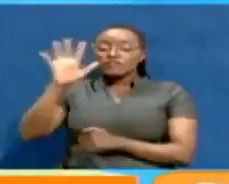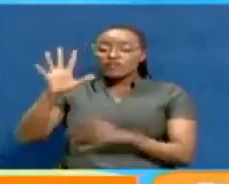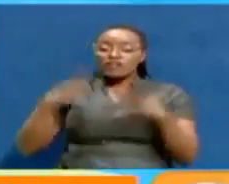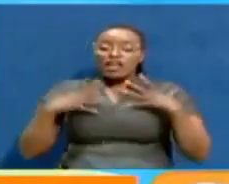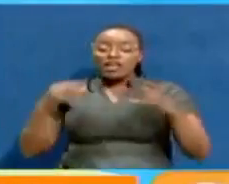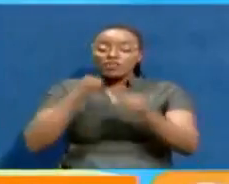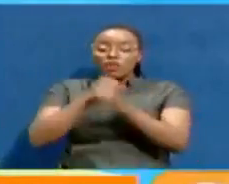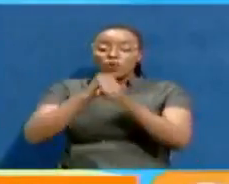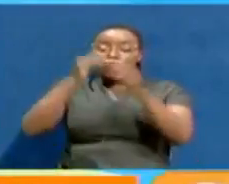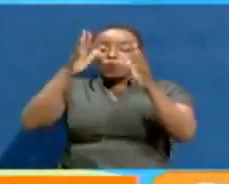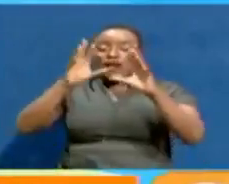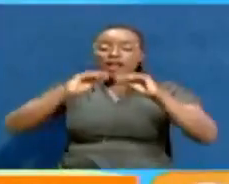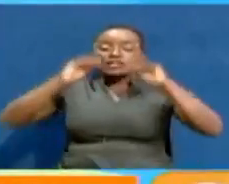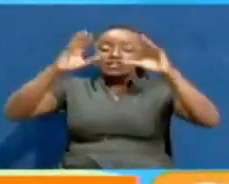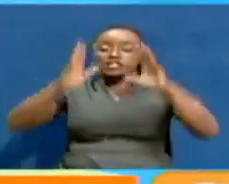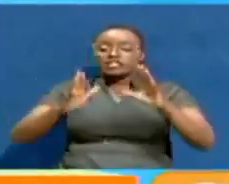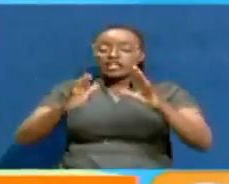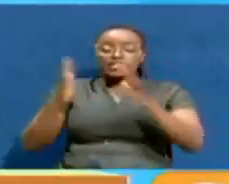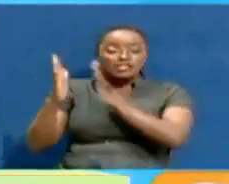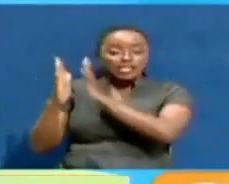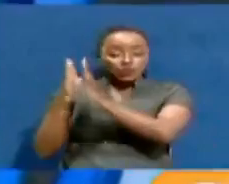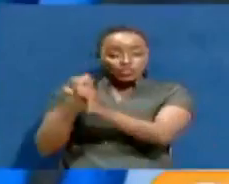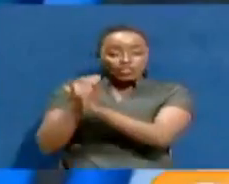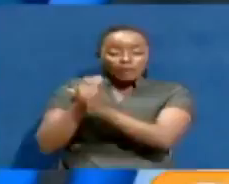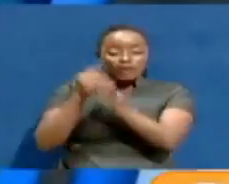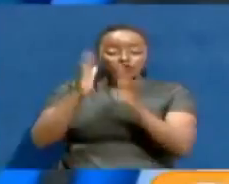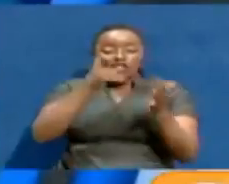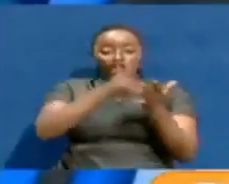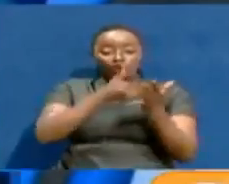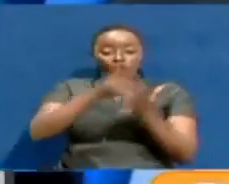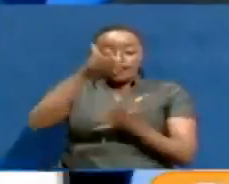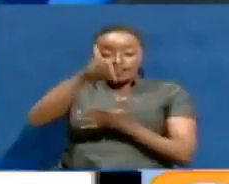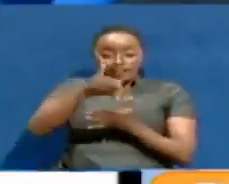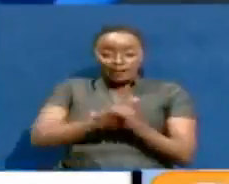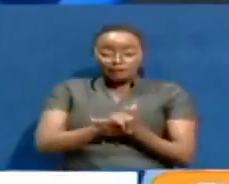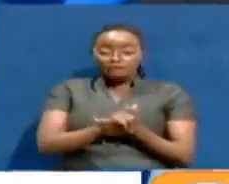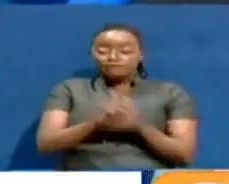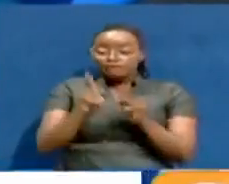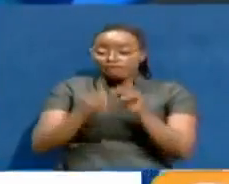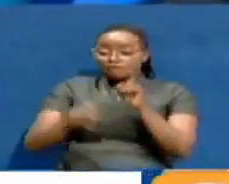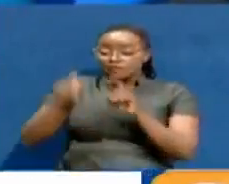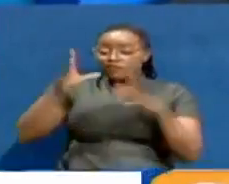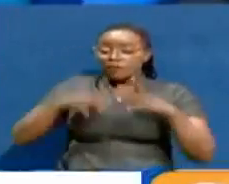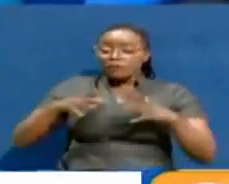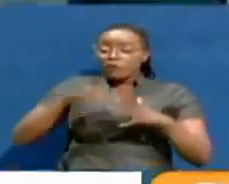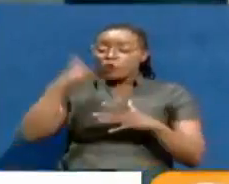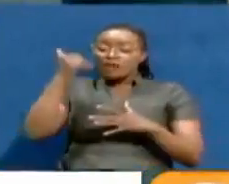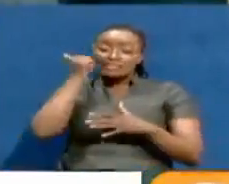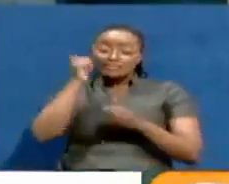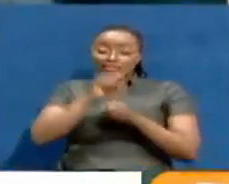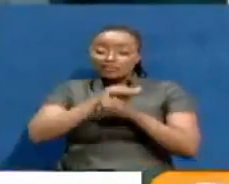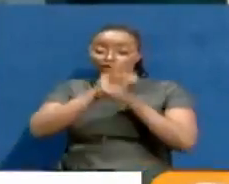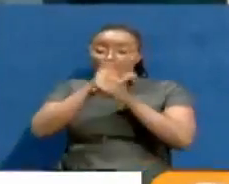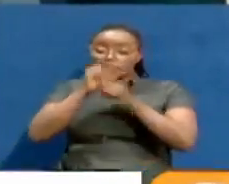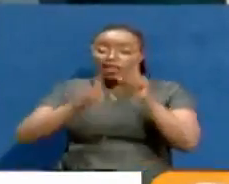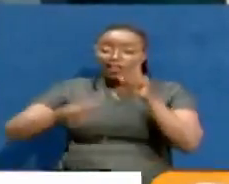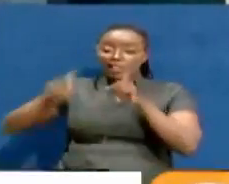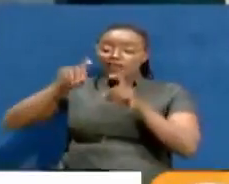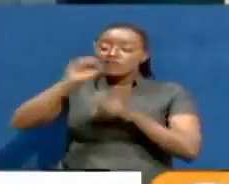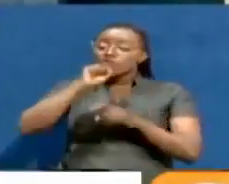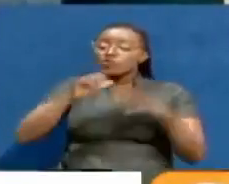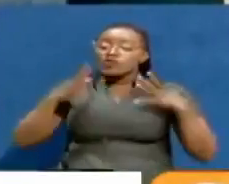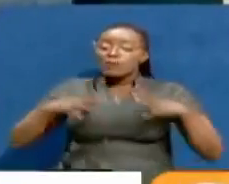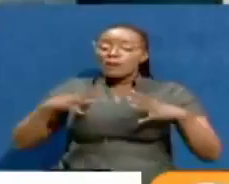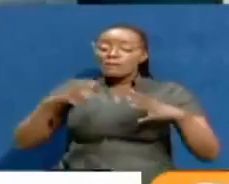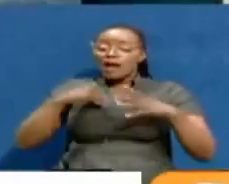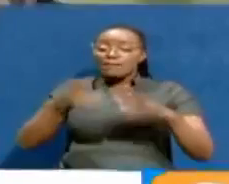28,255 healthcare workers, teachers, security personnel. And following the increase of the number of COVID-19 infections in the country, the older persons